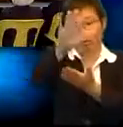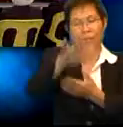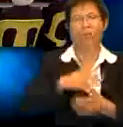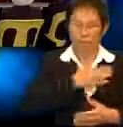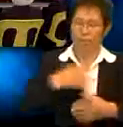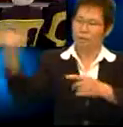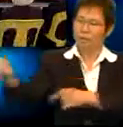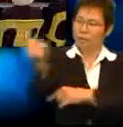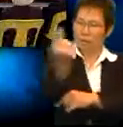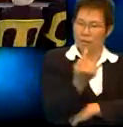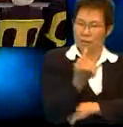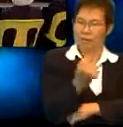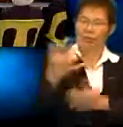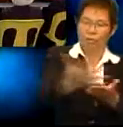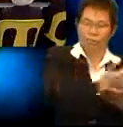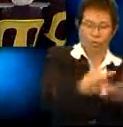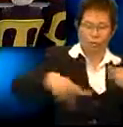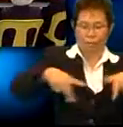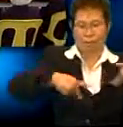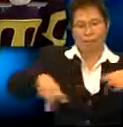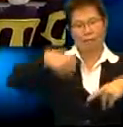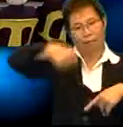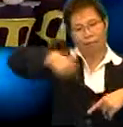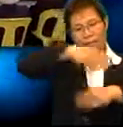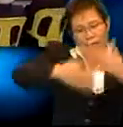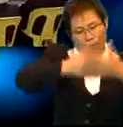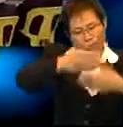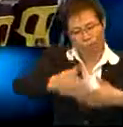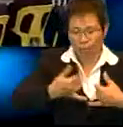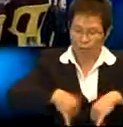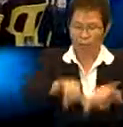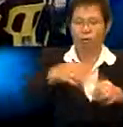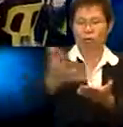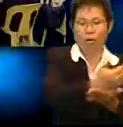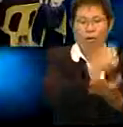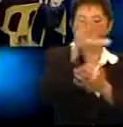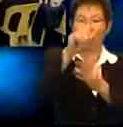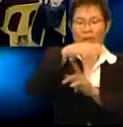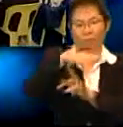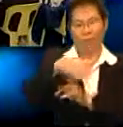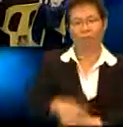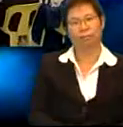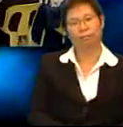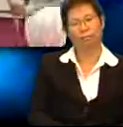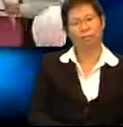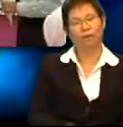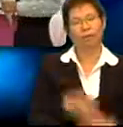projector. Please come forward, group leaders, to collect your plastic bags and proceed to go to collect 50 leaves